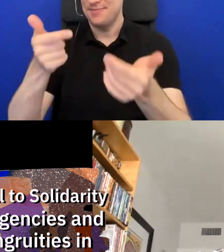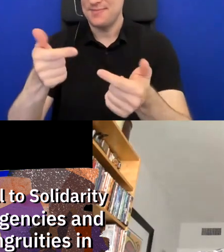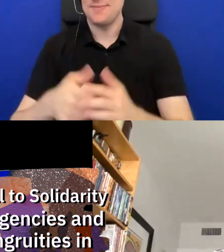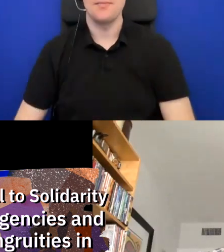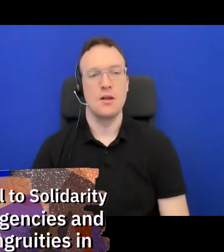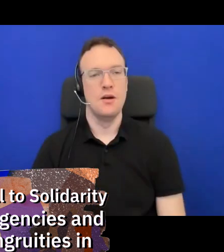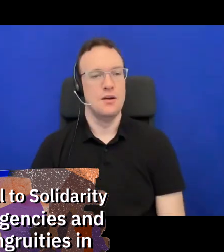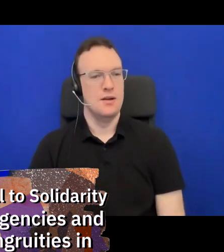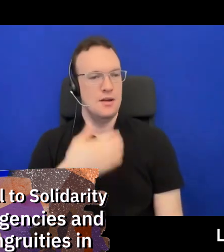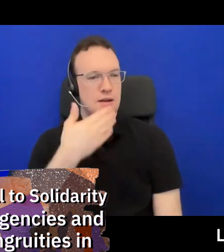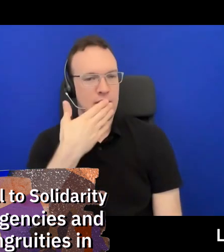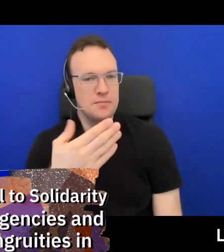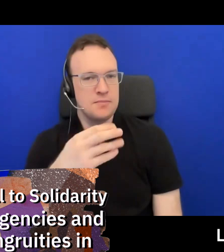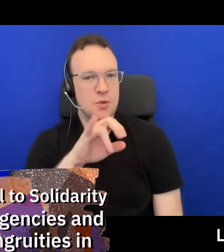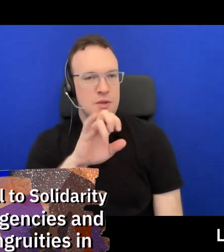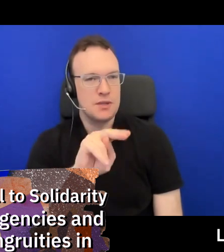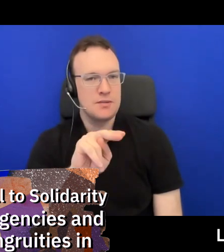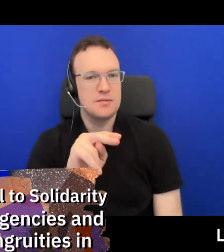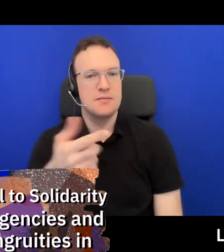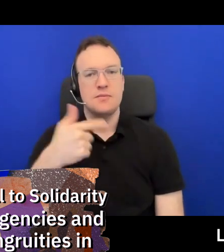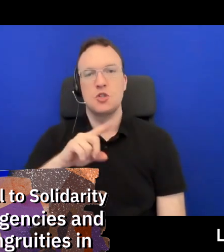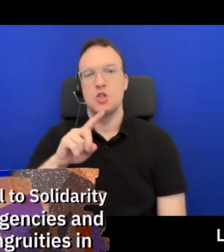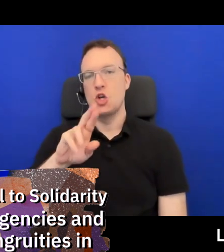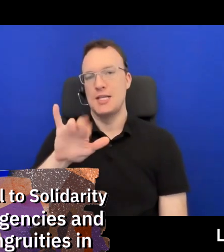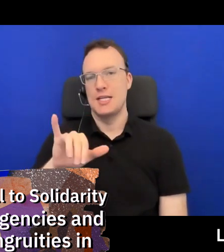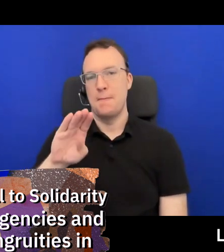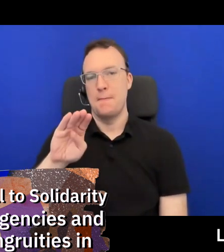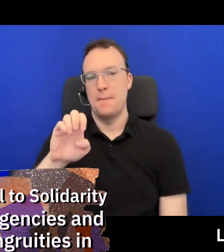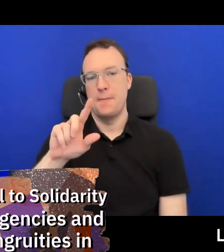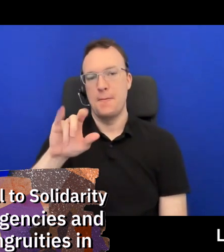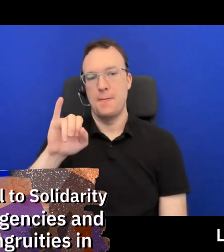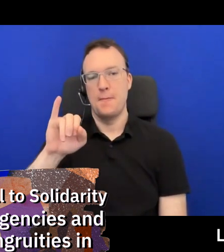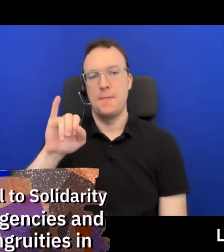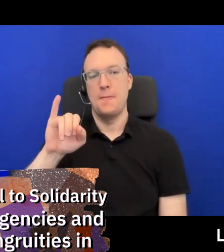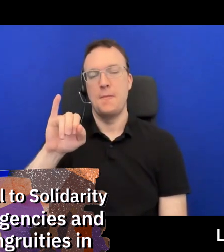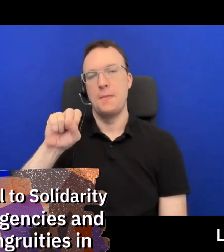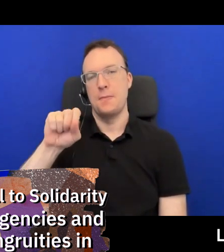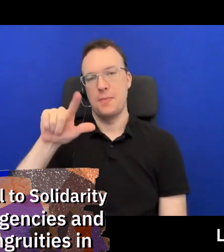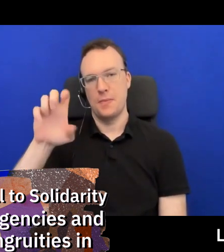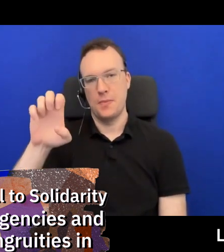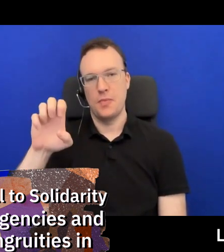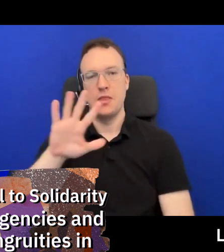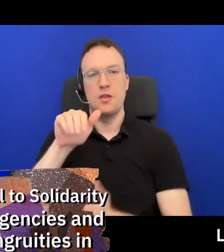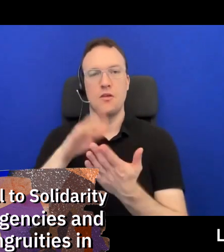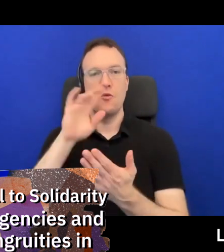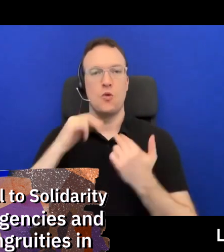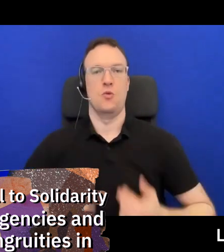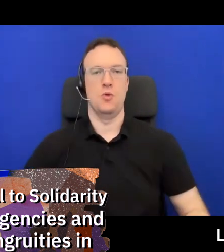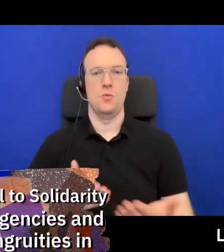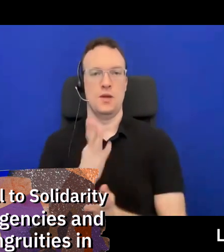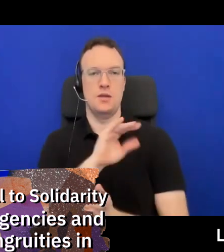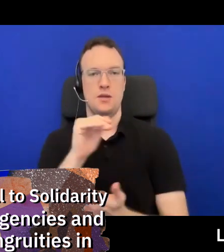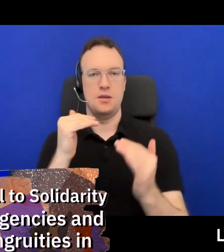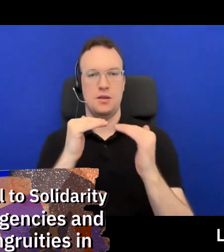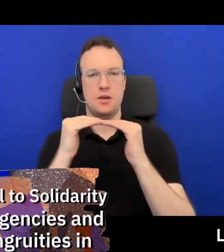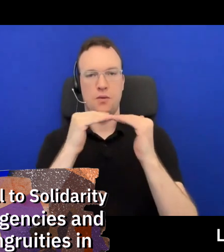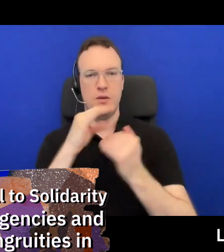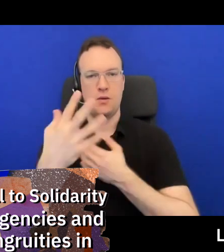you so much, Marianne. This is Darcy Bilal from the Center for the Human Rights, Equity, and Inclusion